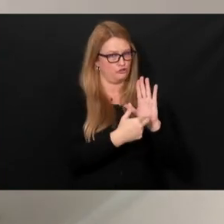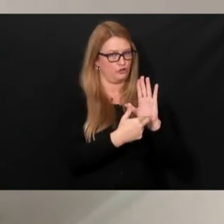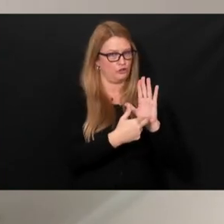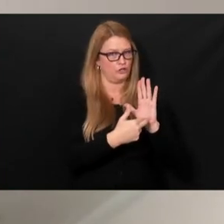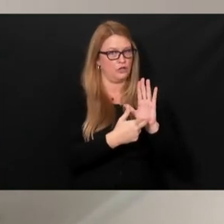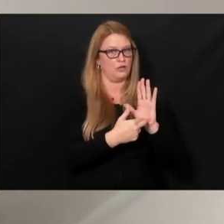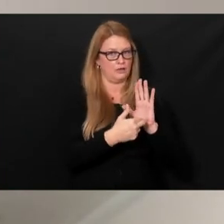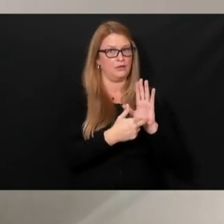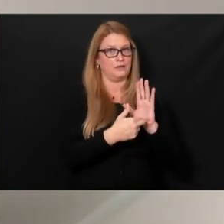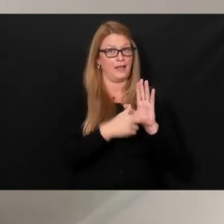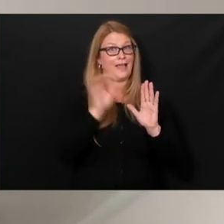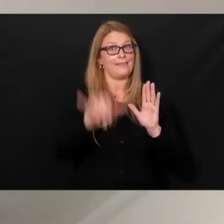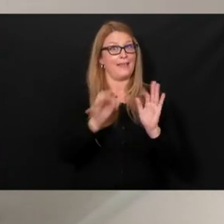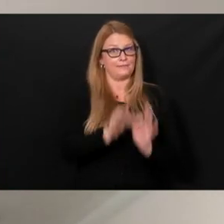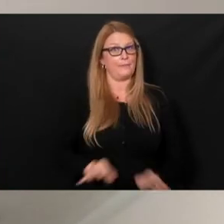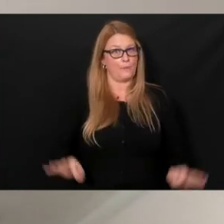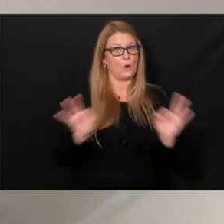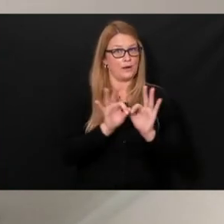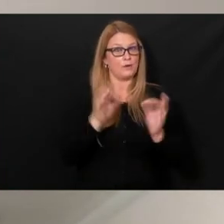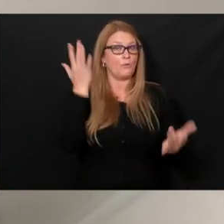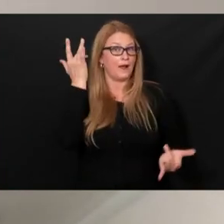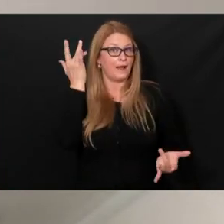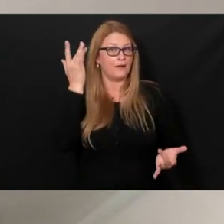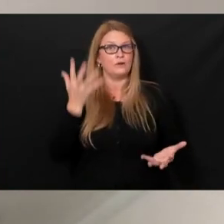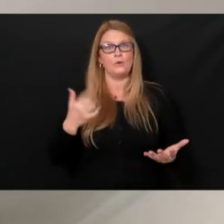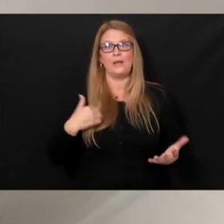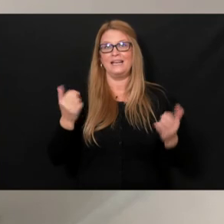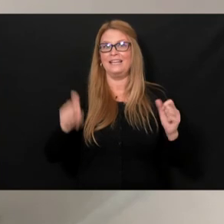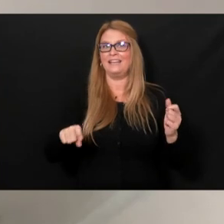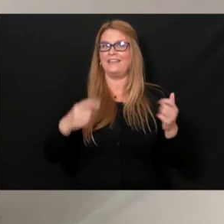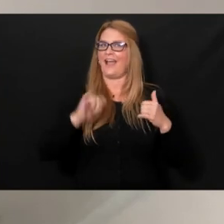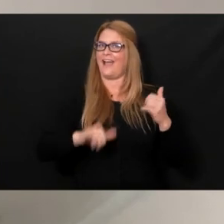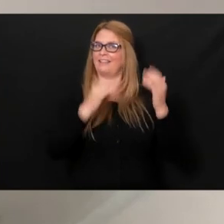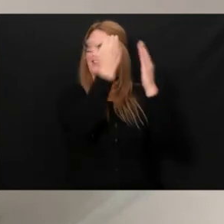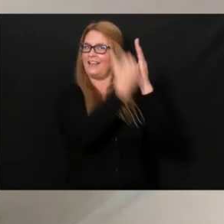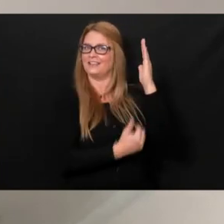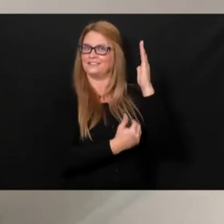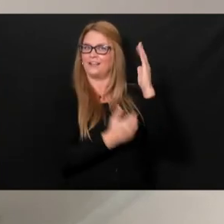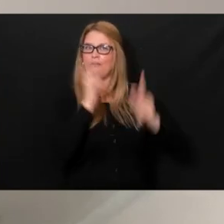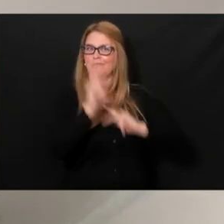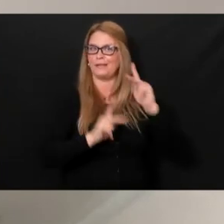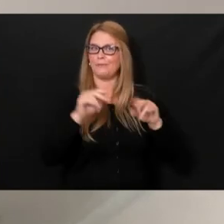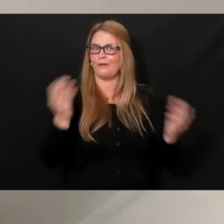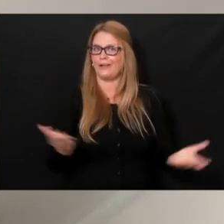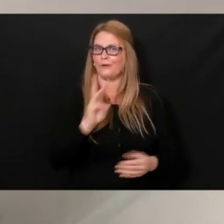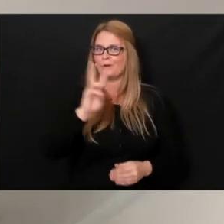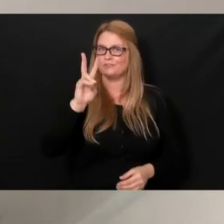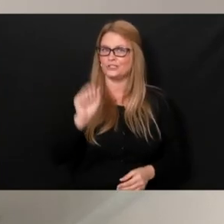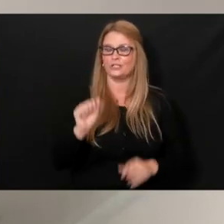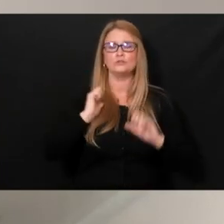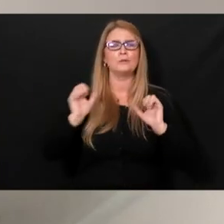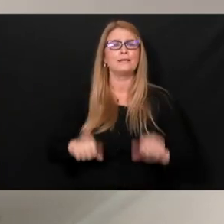That's really important so that we have a list of all people in West Virginia so that we can choose